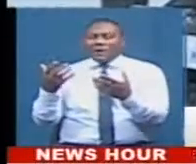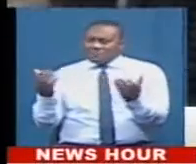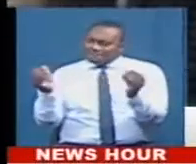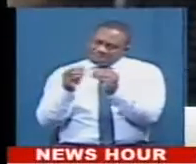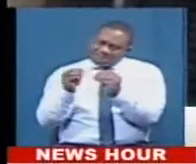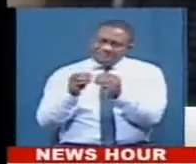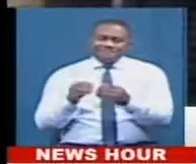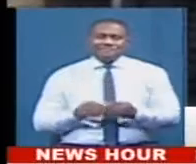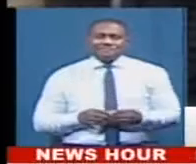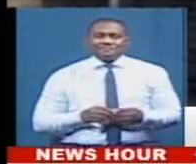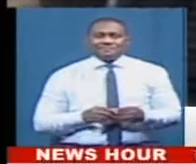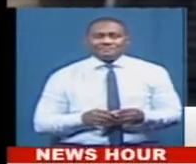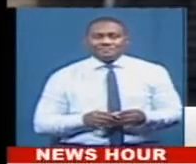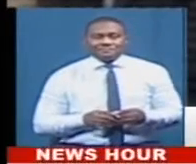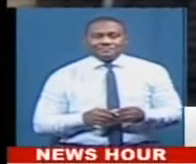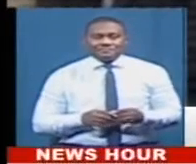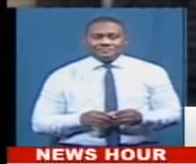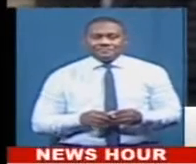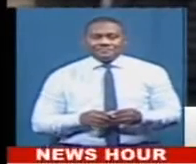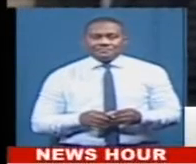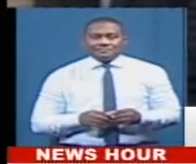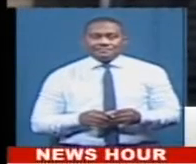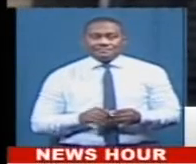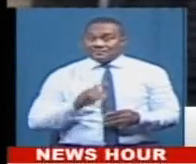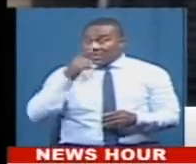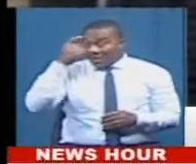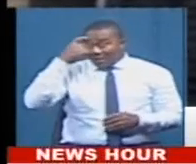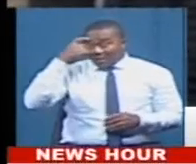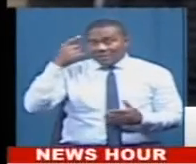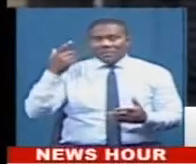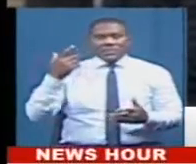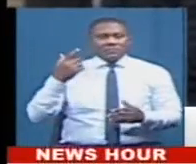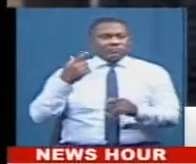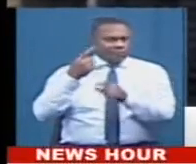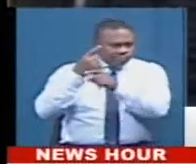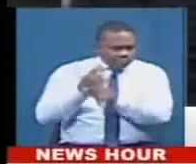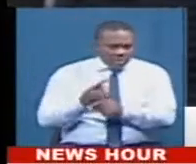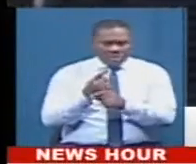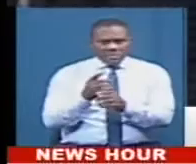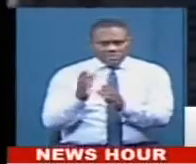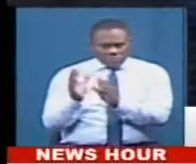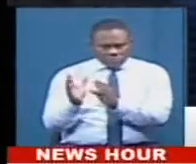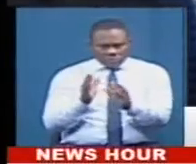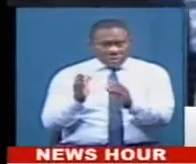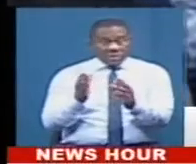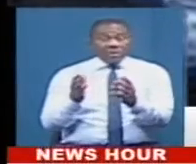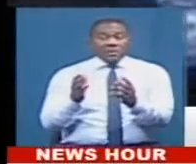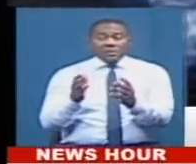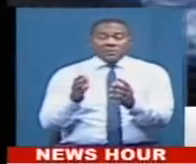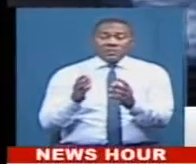democratic governance. Consistent with government's commitment to ensure election